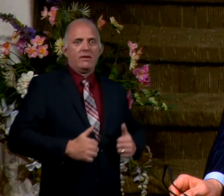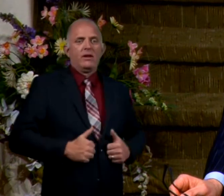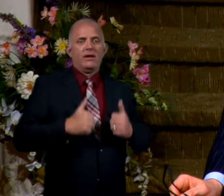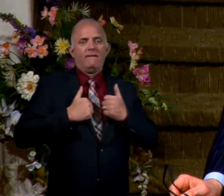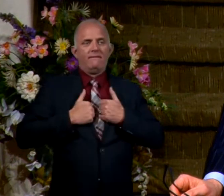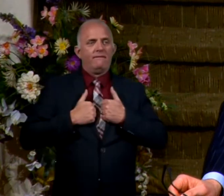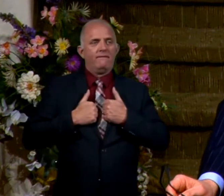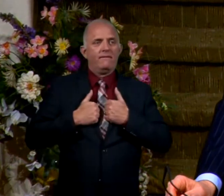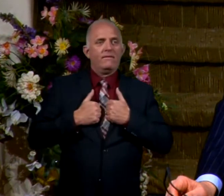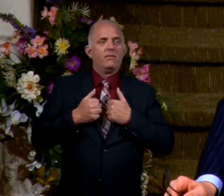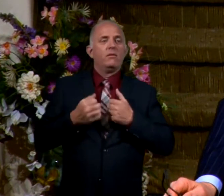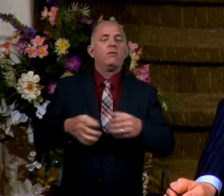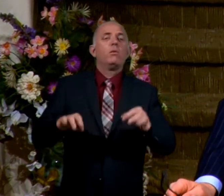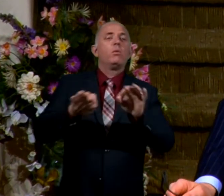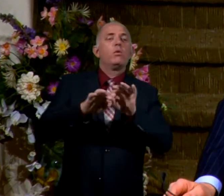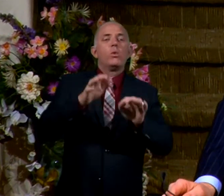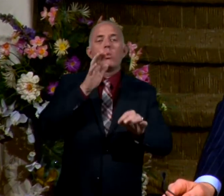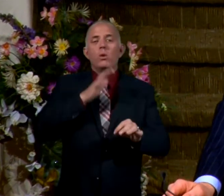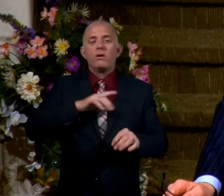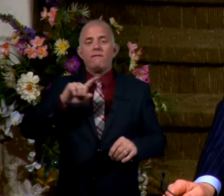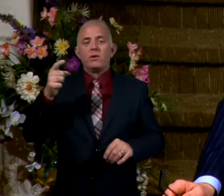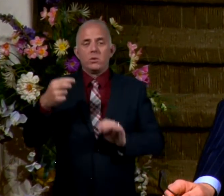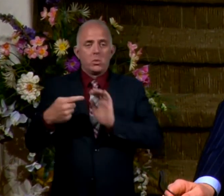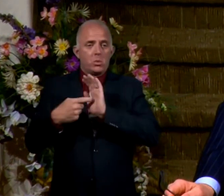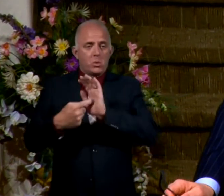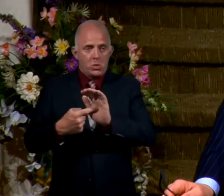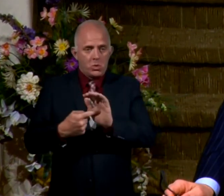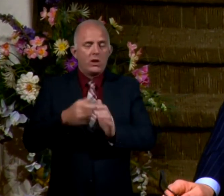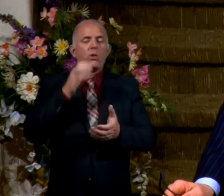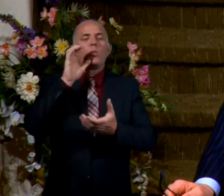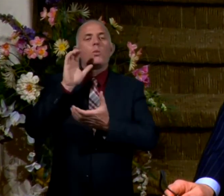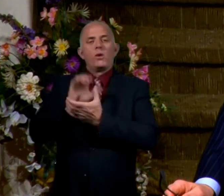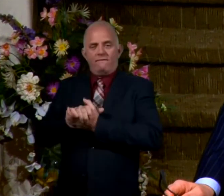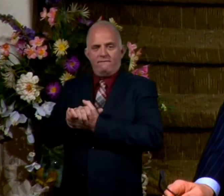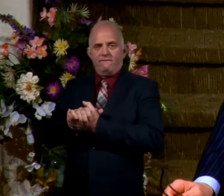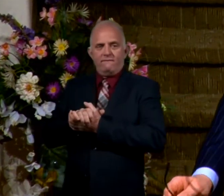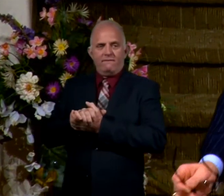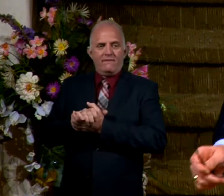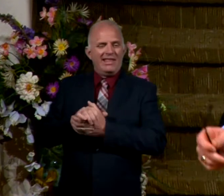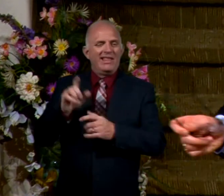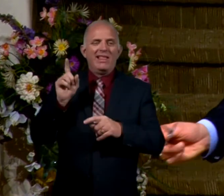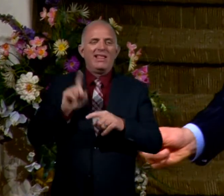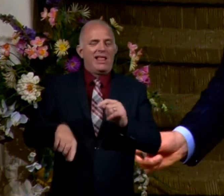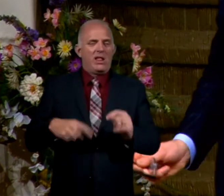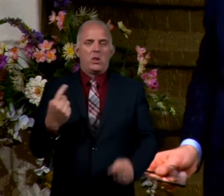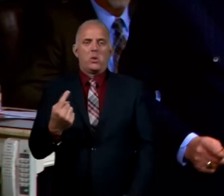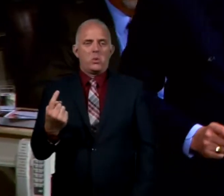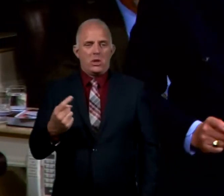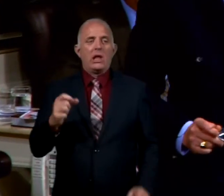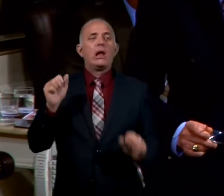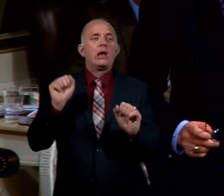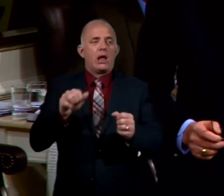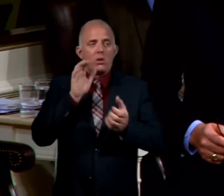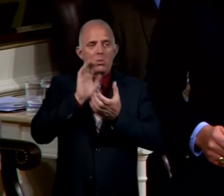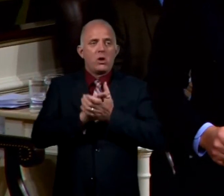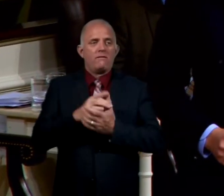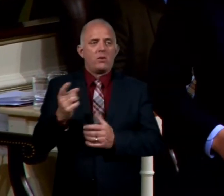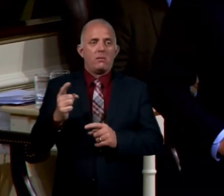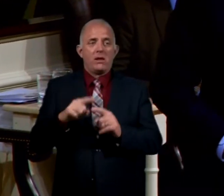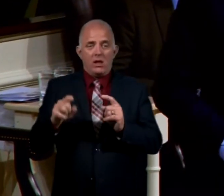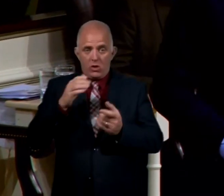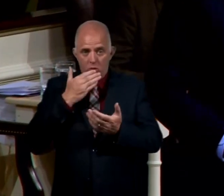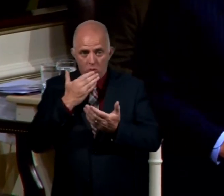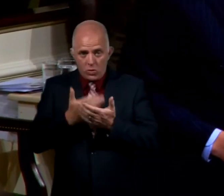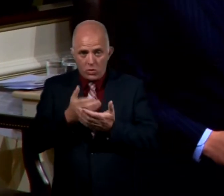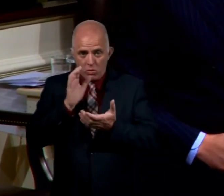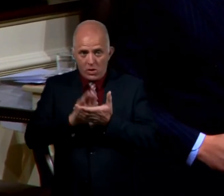wife. It's not an easy role. You can't do it by yourself. You can be a wife by yourself, but you can't be a good wife by